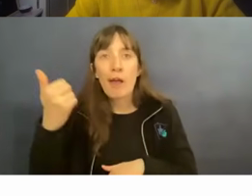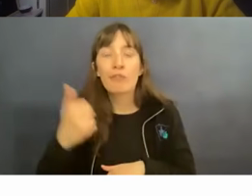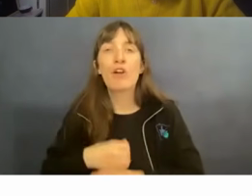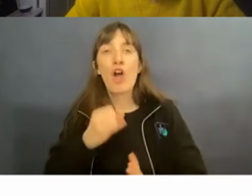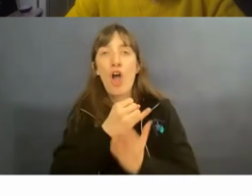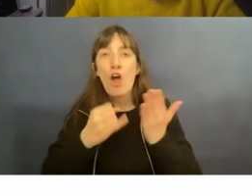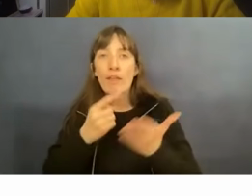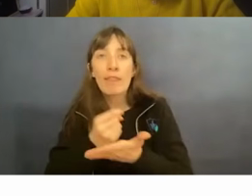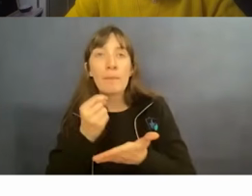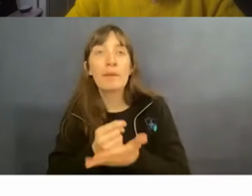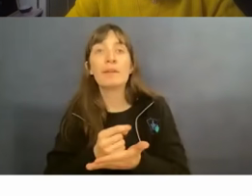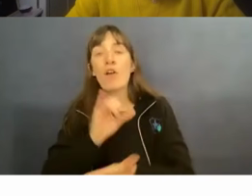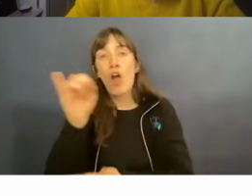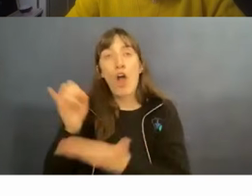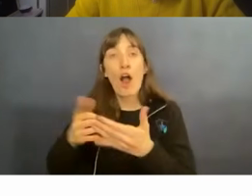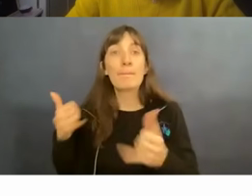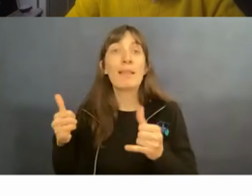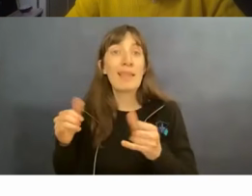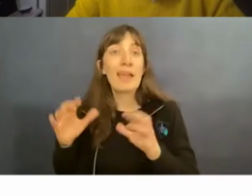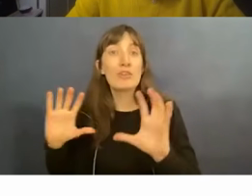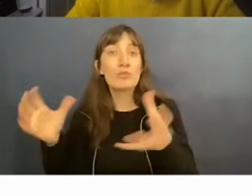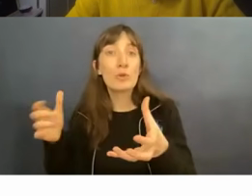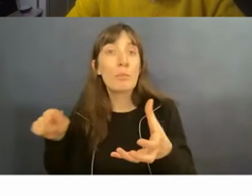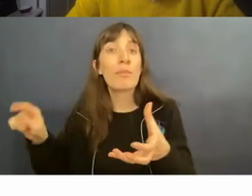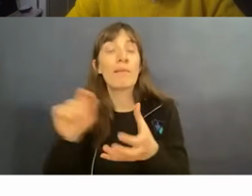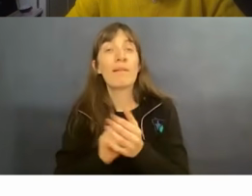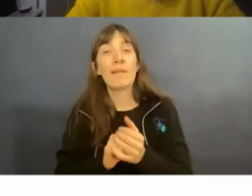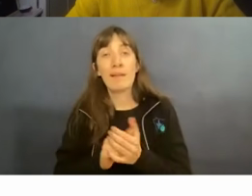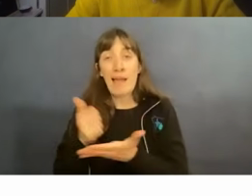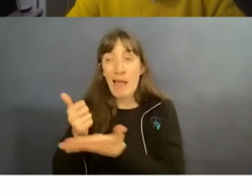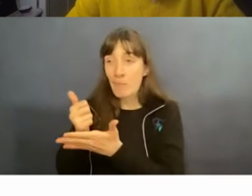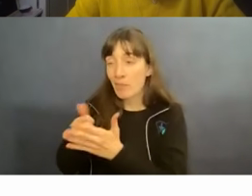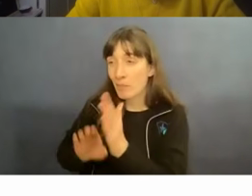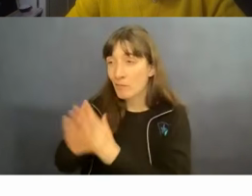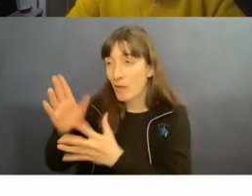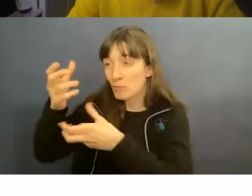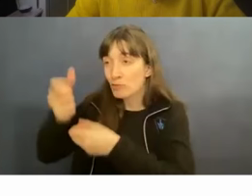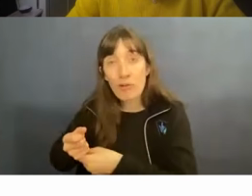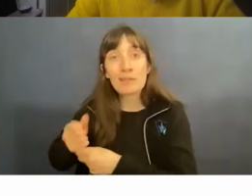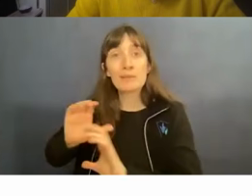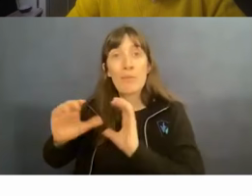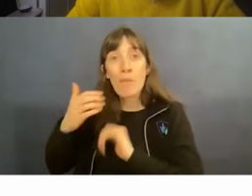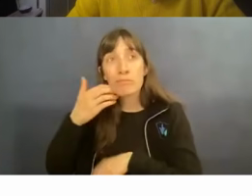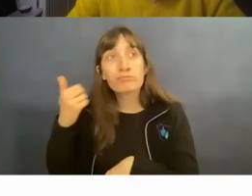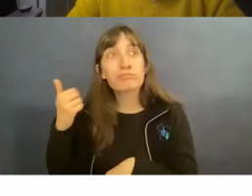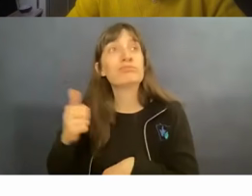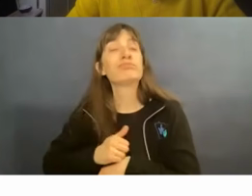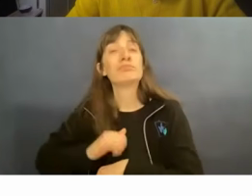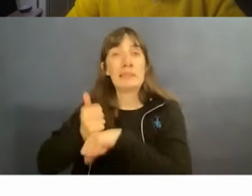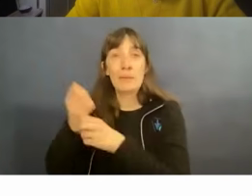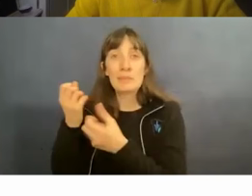play group, encouraging them to talk about their emotions, helping them build trust and understand healthy relationships, creating